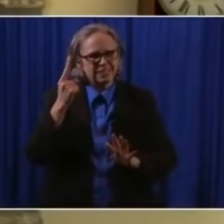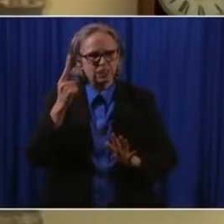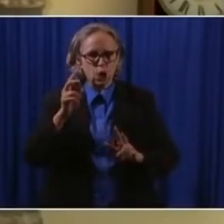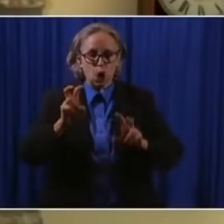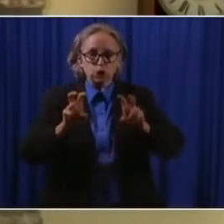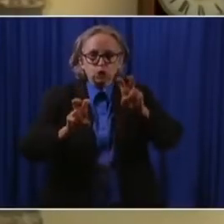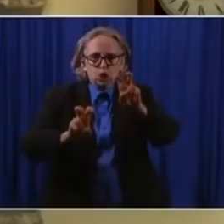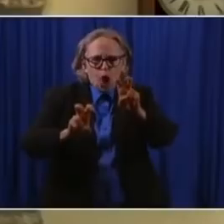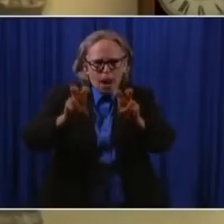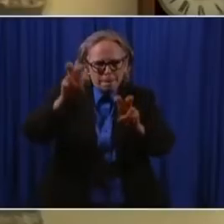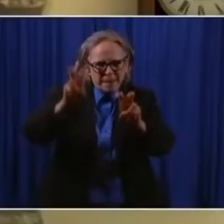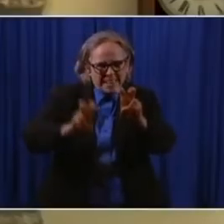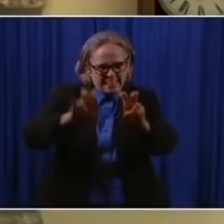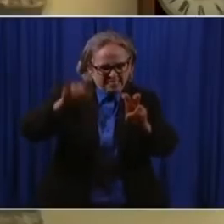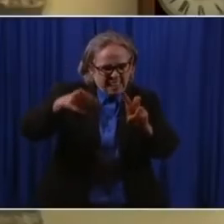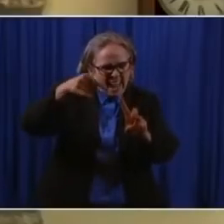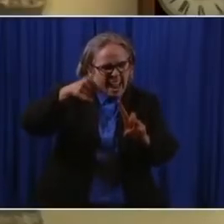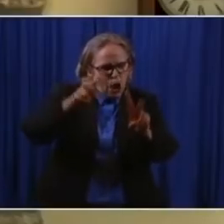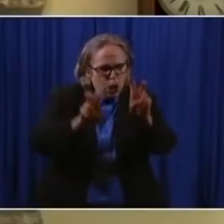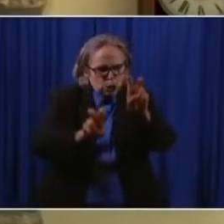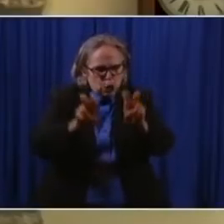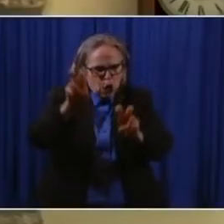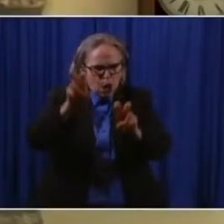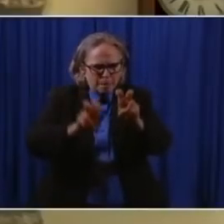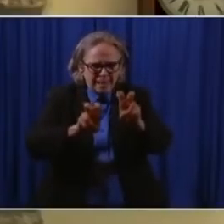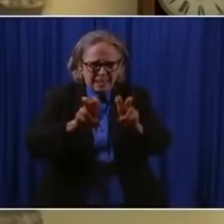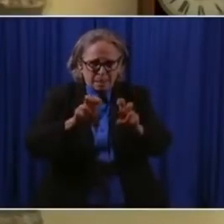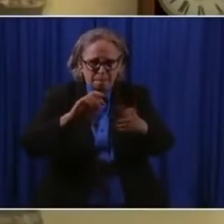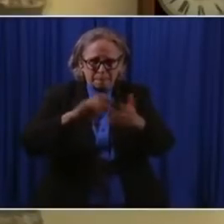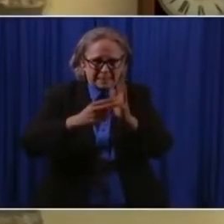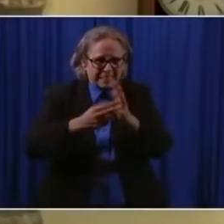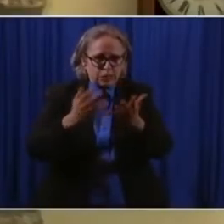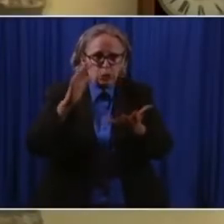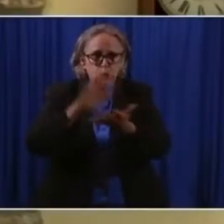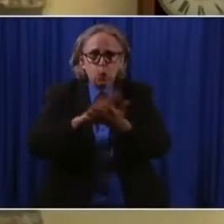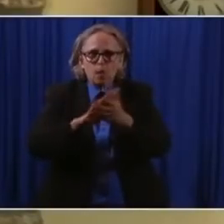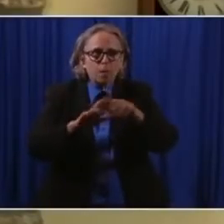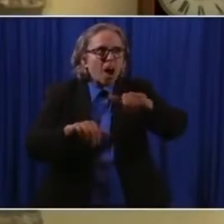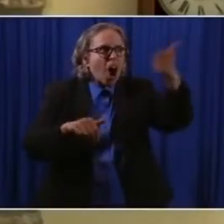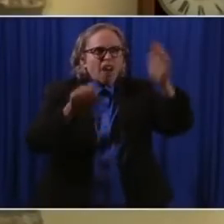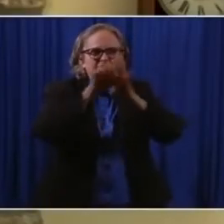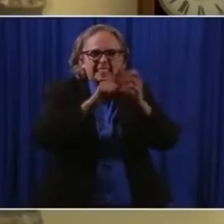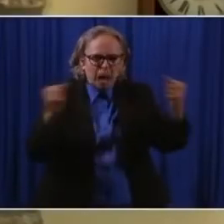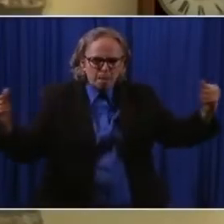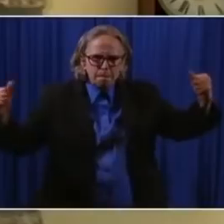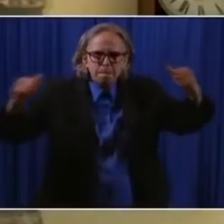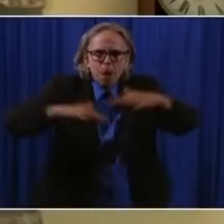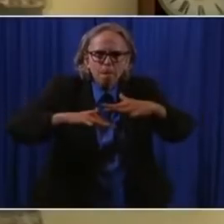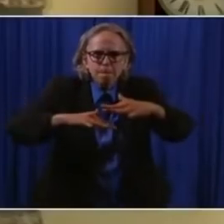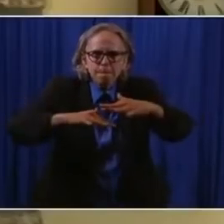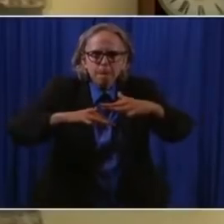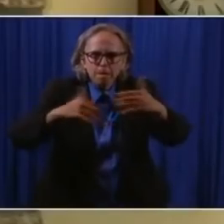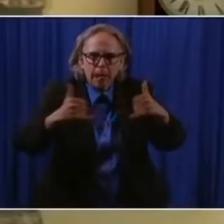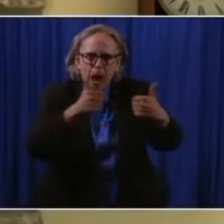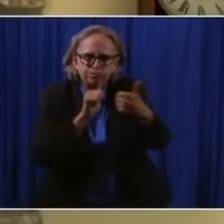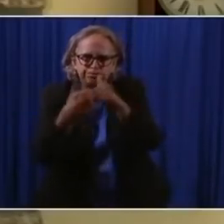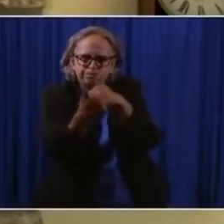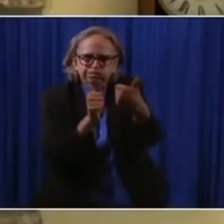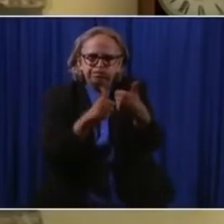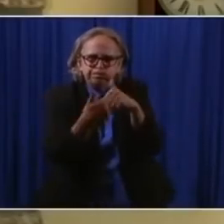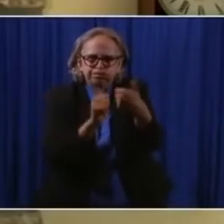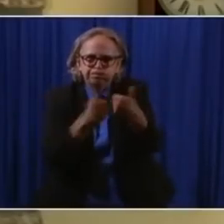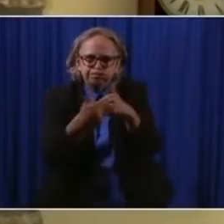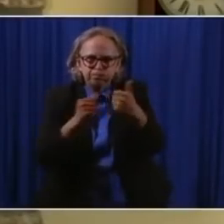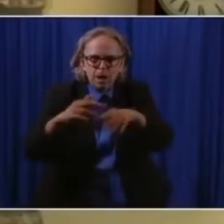that bring in schools from all over and then mix them in with our local